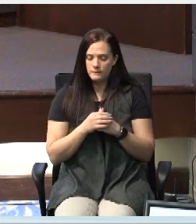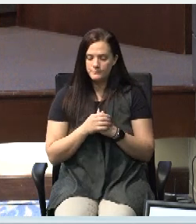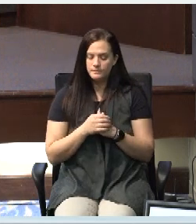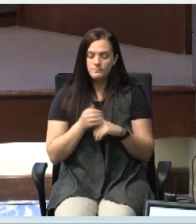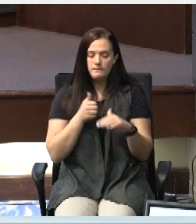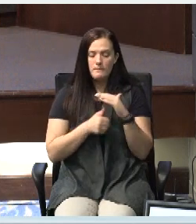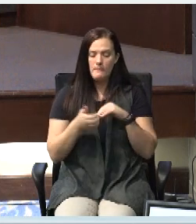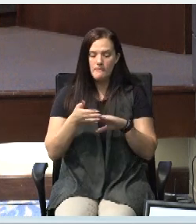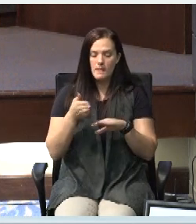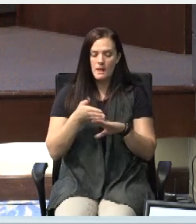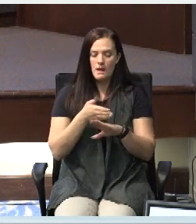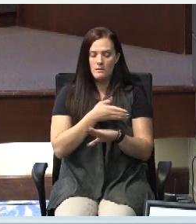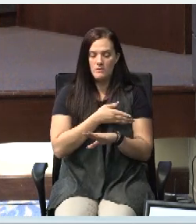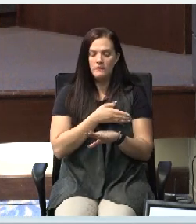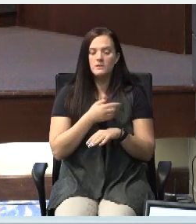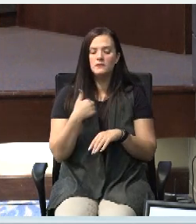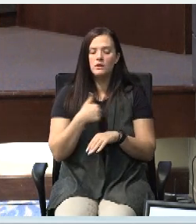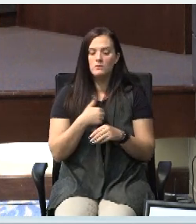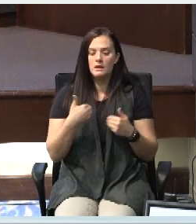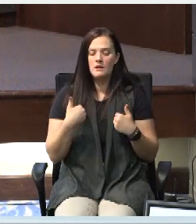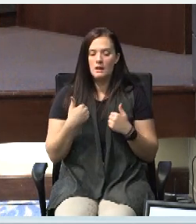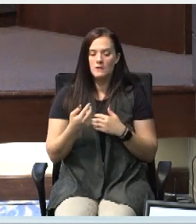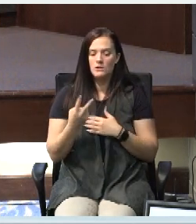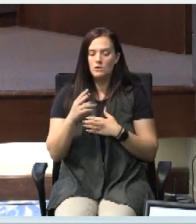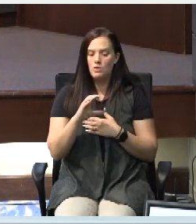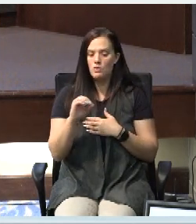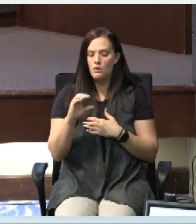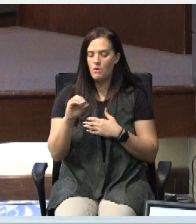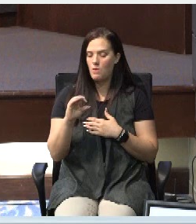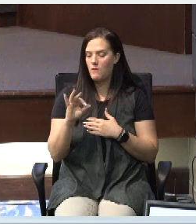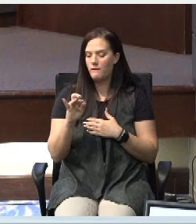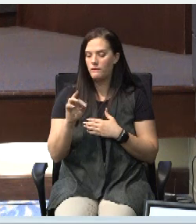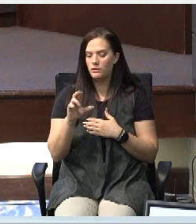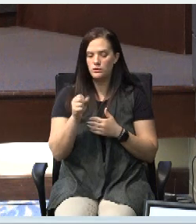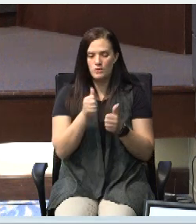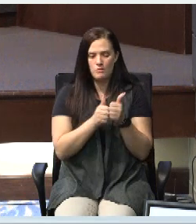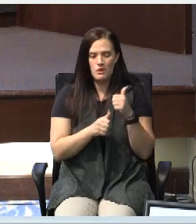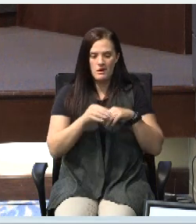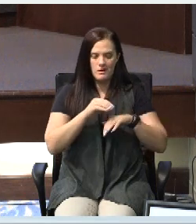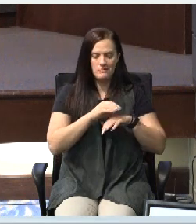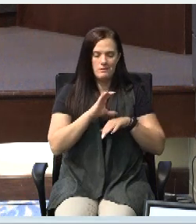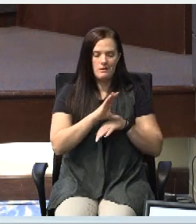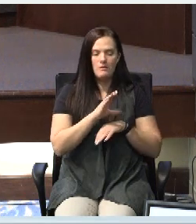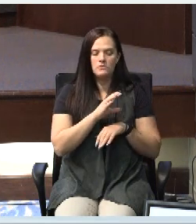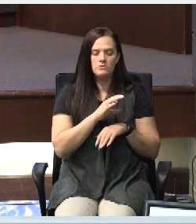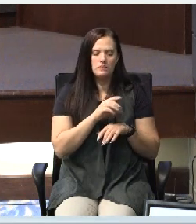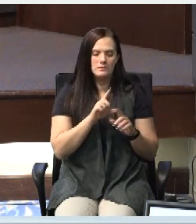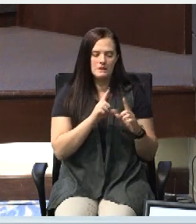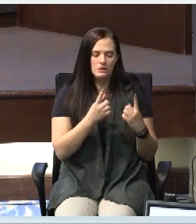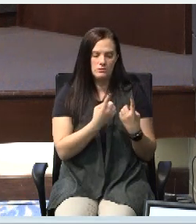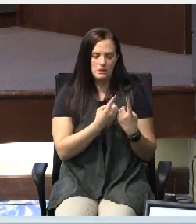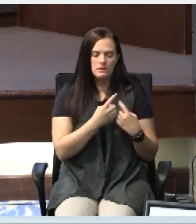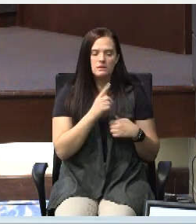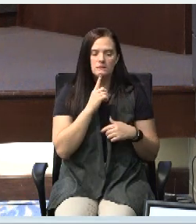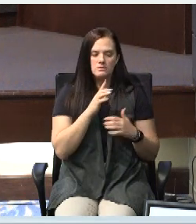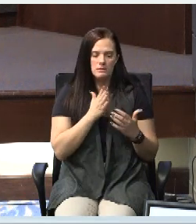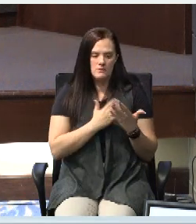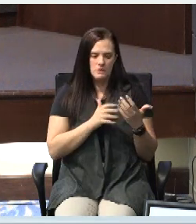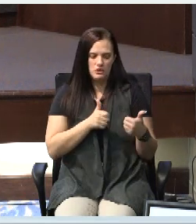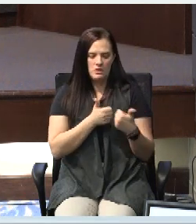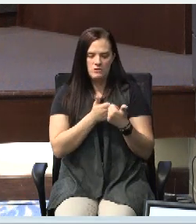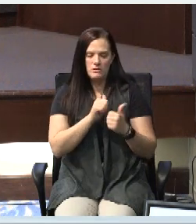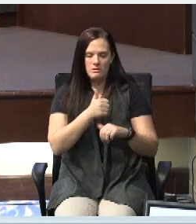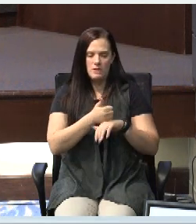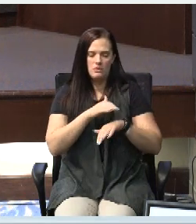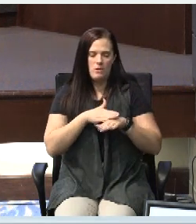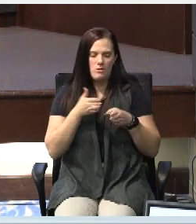Under the previous alignment, we had 2 code officers per council district. This had resulted in some geographic challenges based on the